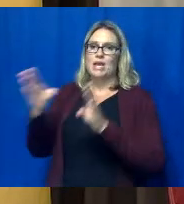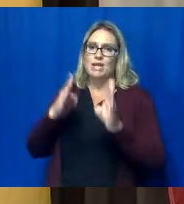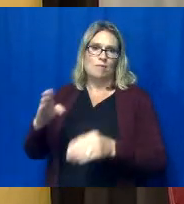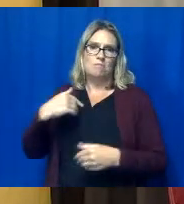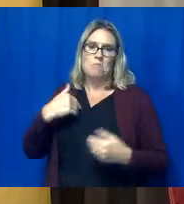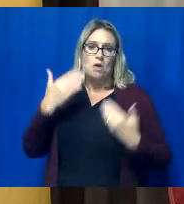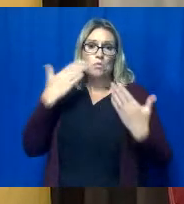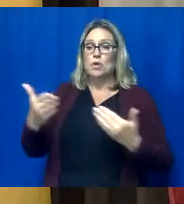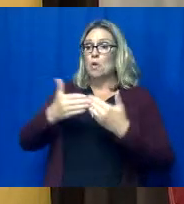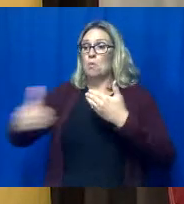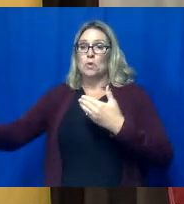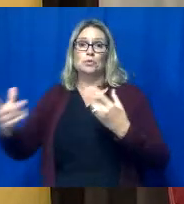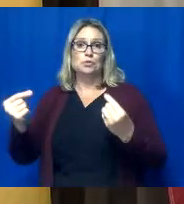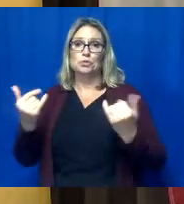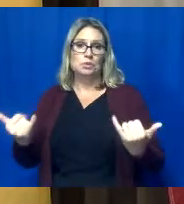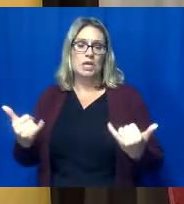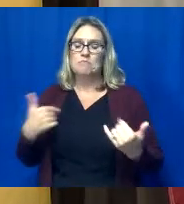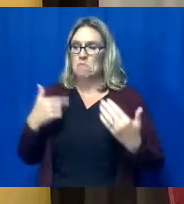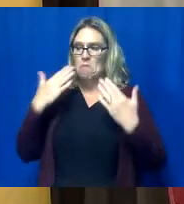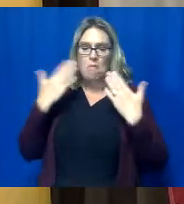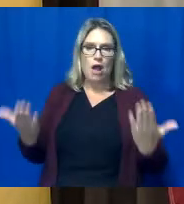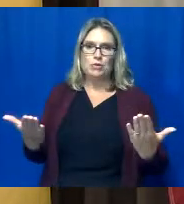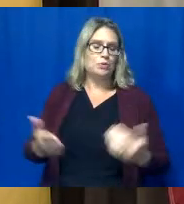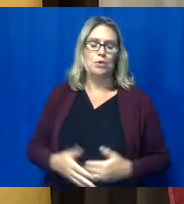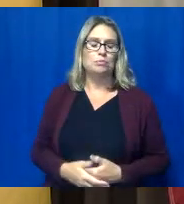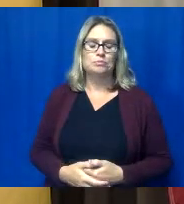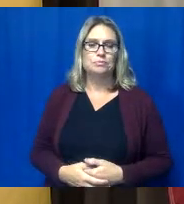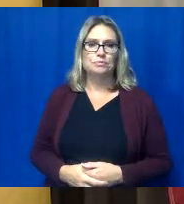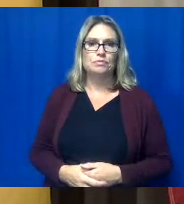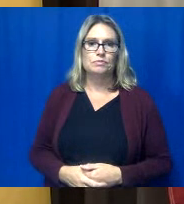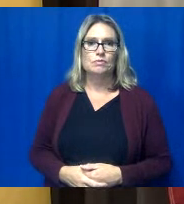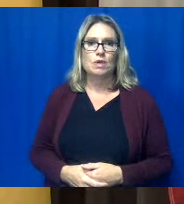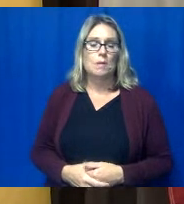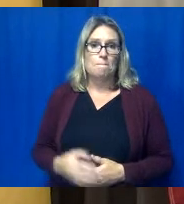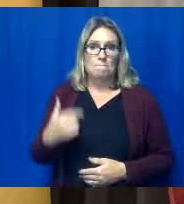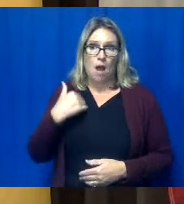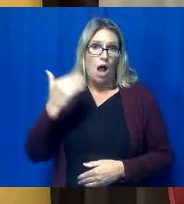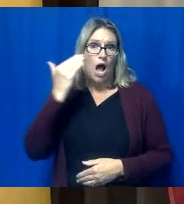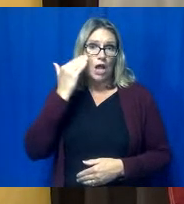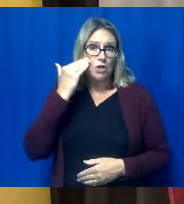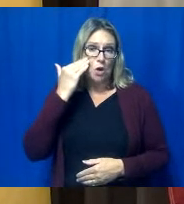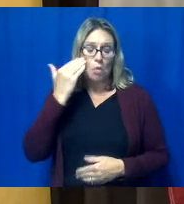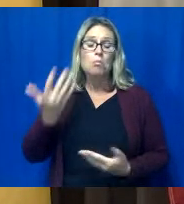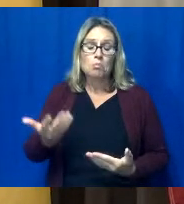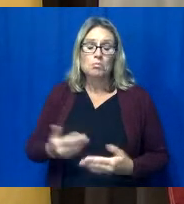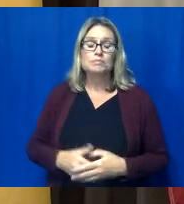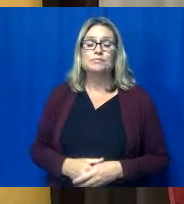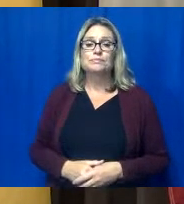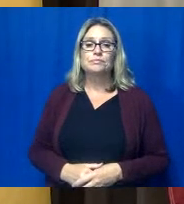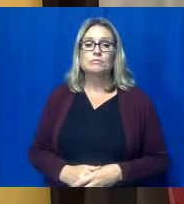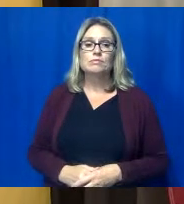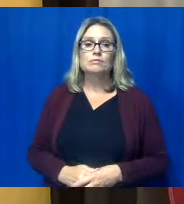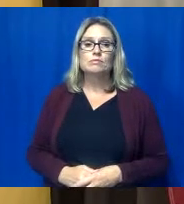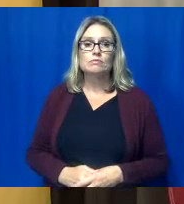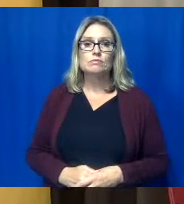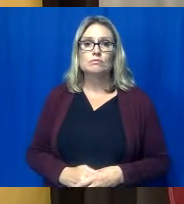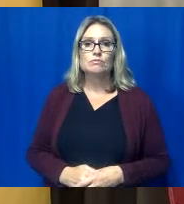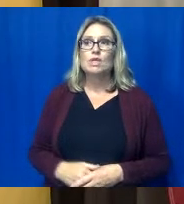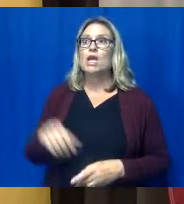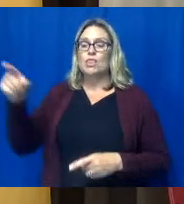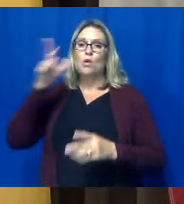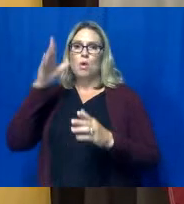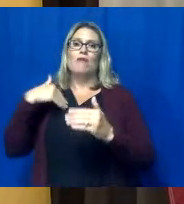I'm afraid that I'm not sure. But what I am sure is that there will be a slate of good recommendations